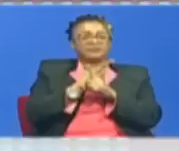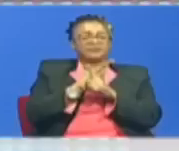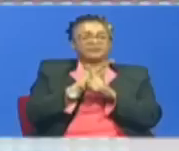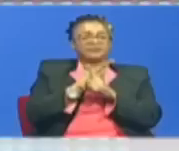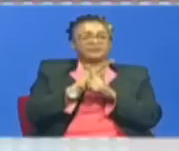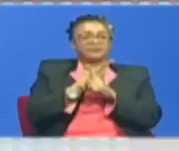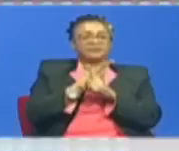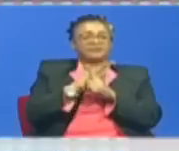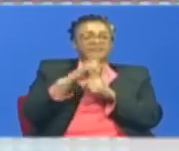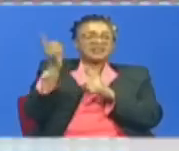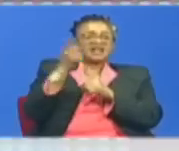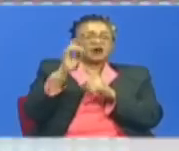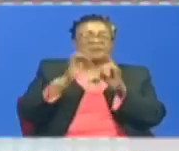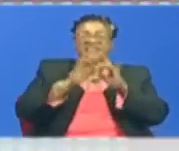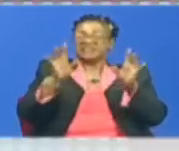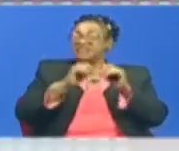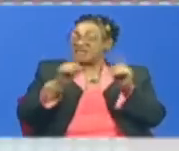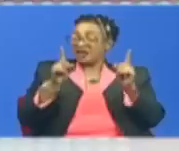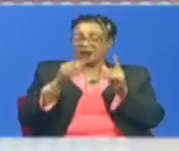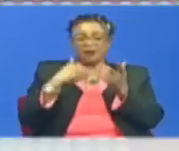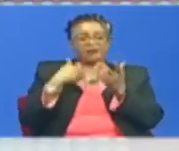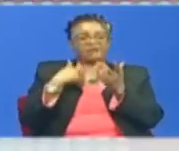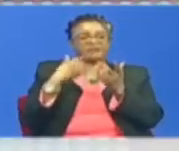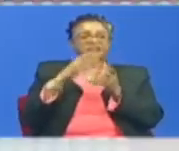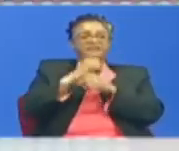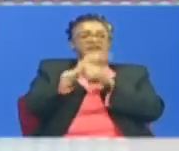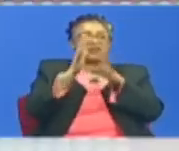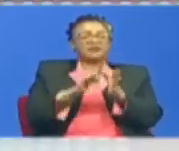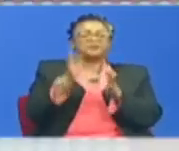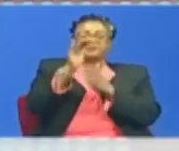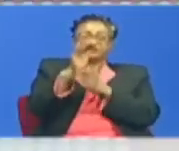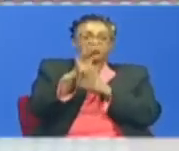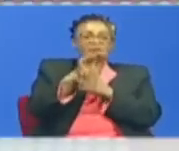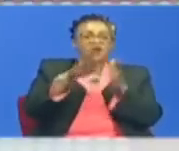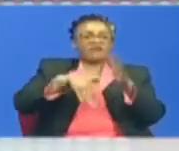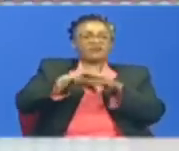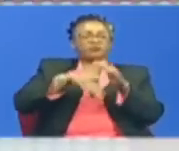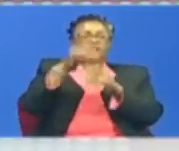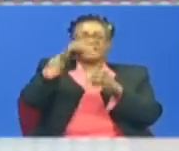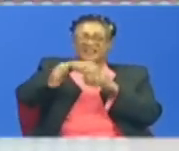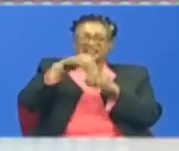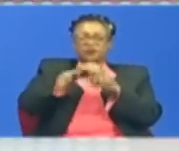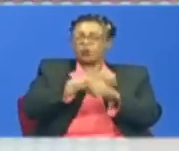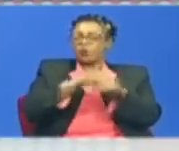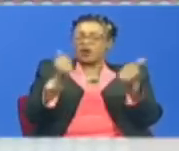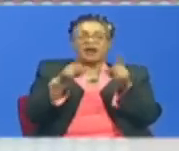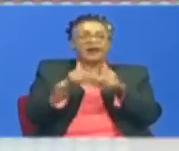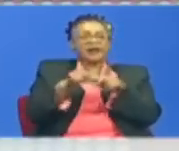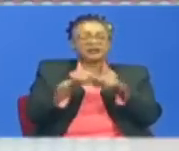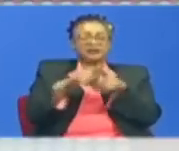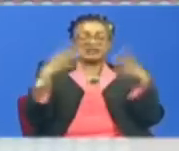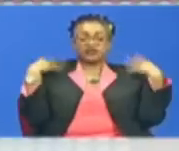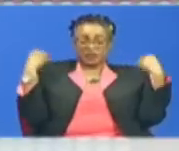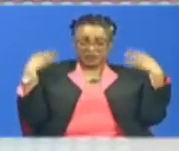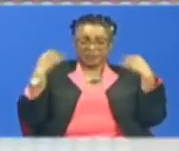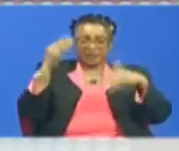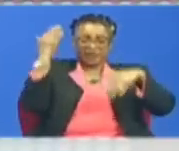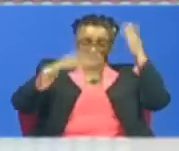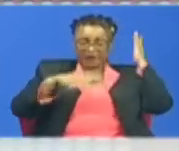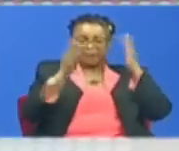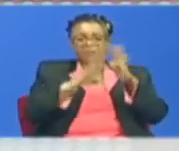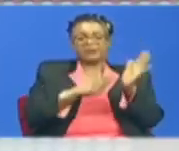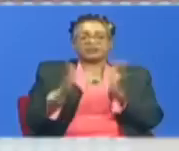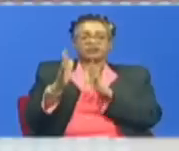And Nairobi City Stars defender Wesley Onguso has urged football players to invest while at their prime in their career in preparation for